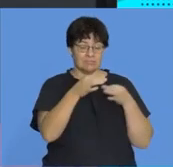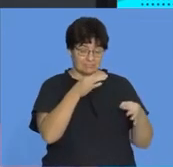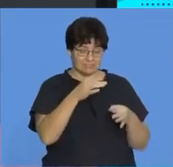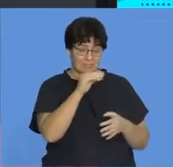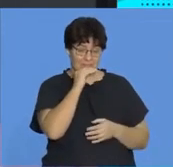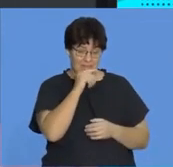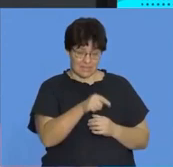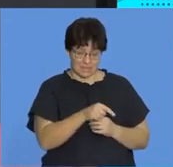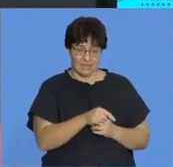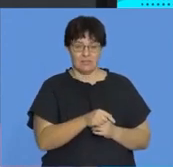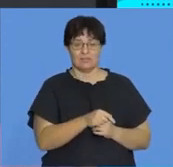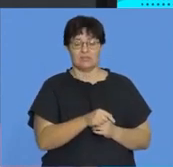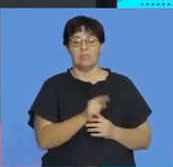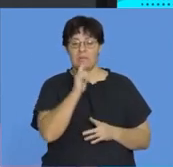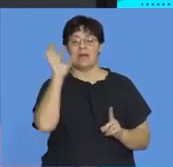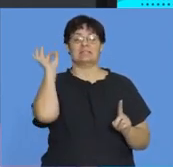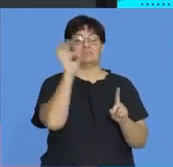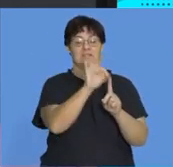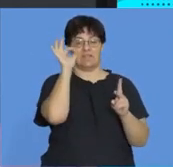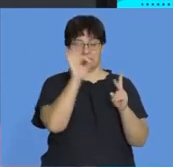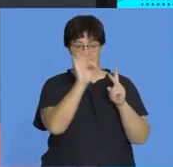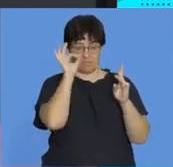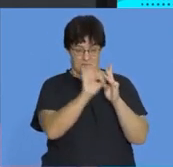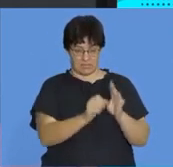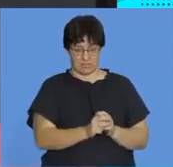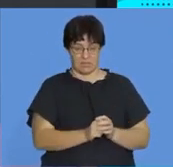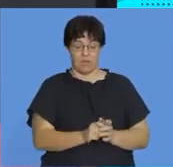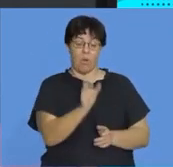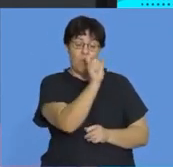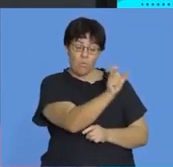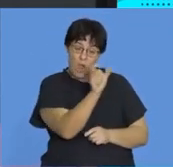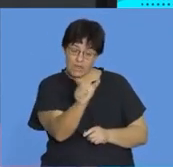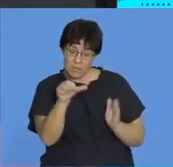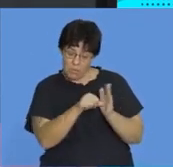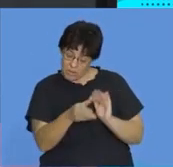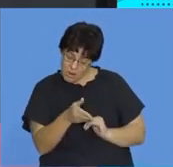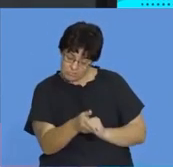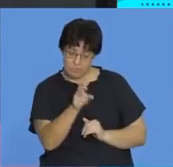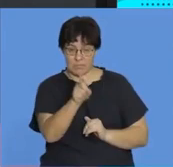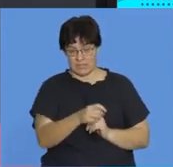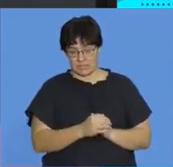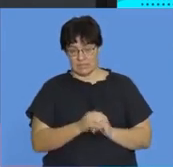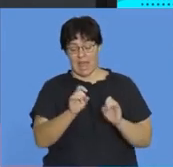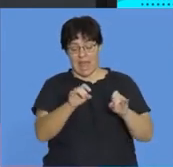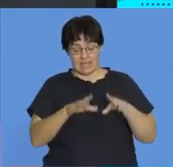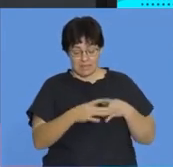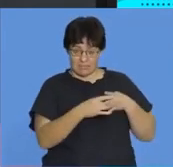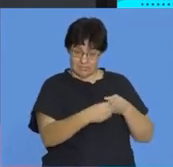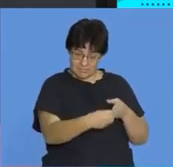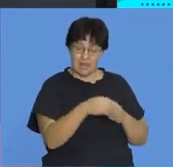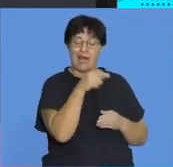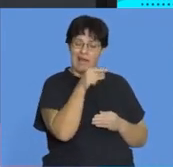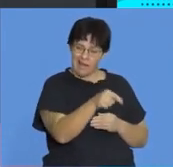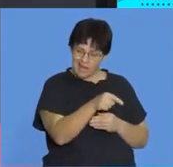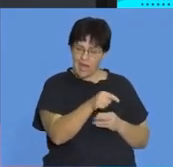very, very specific and pay attention to the key words. So our examination guidelines are our point of reference in as